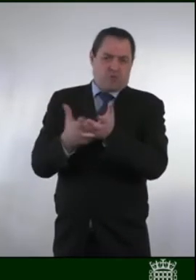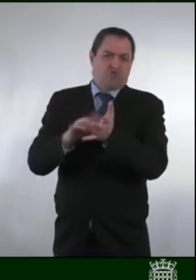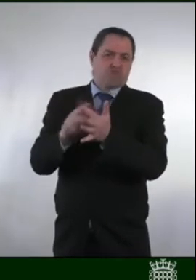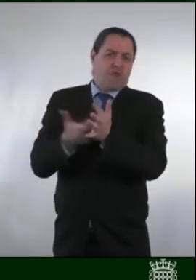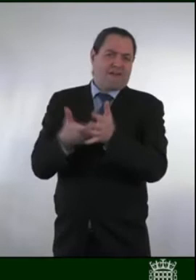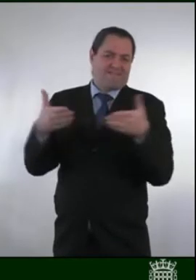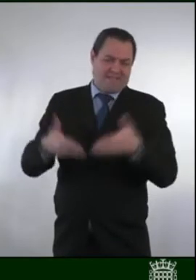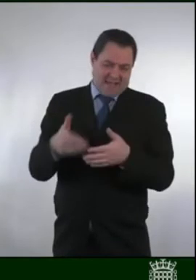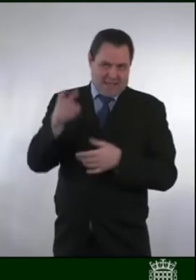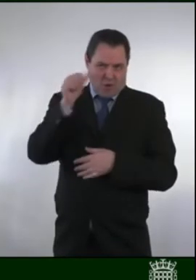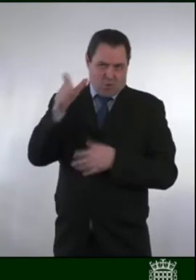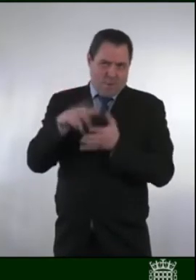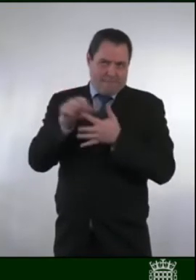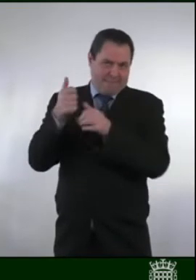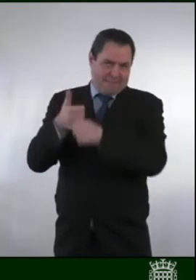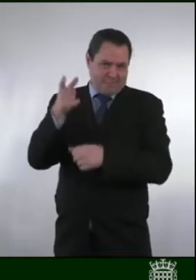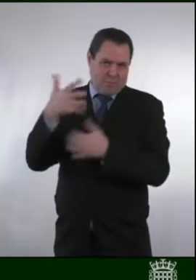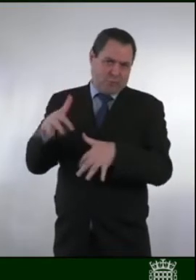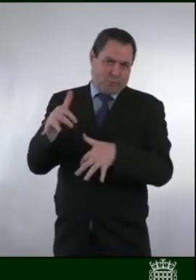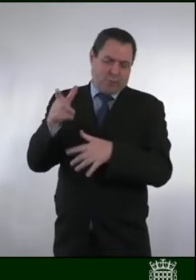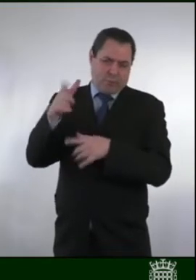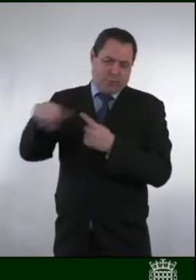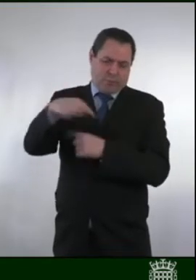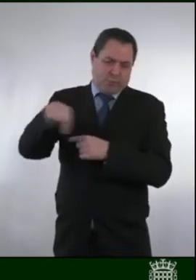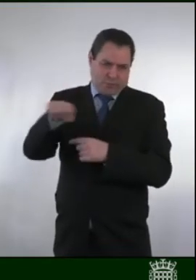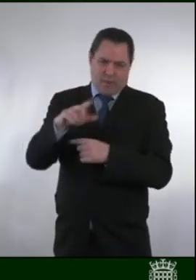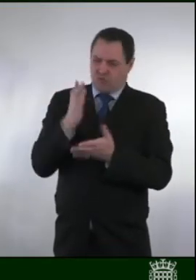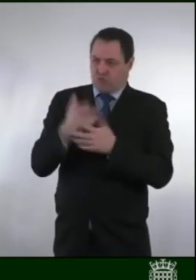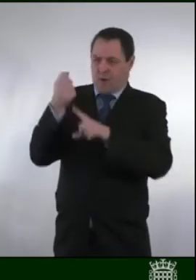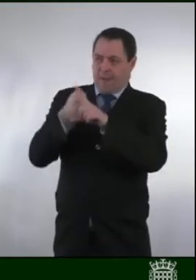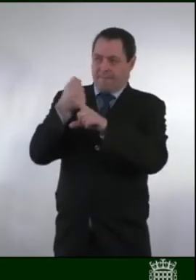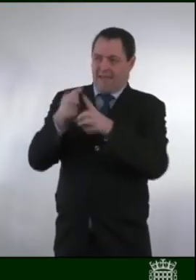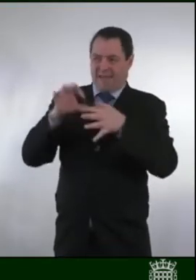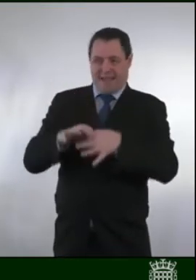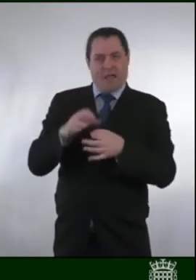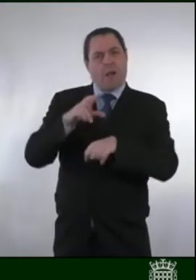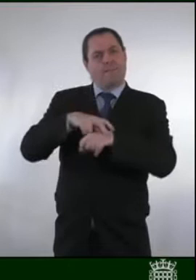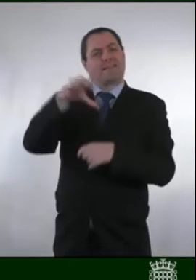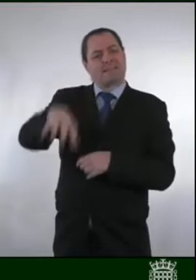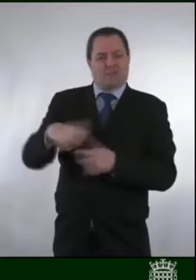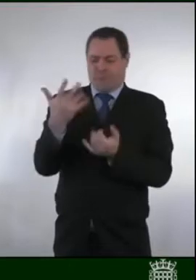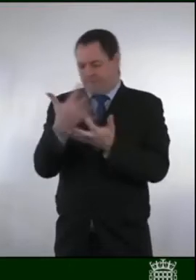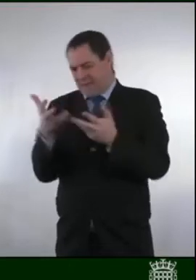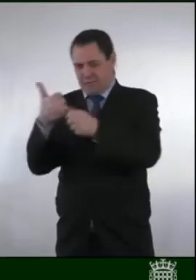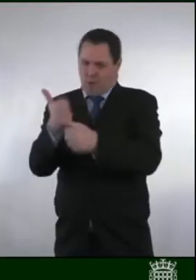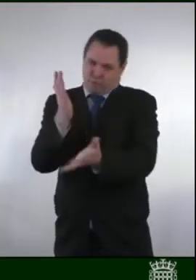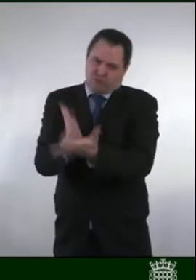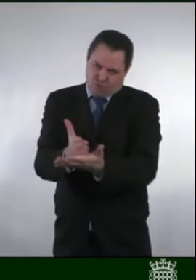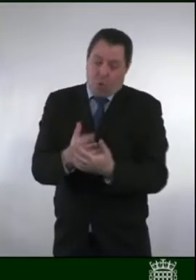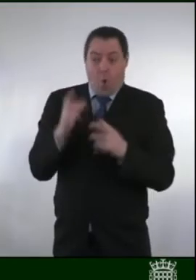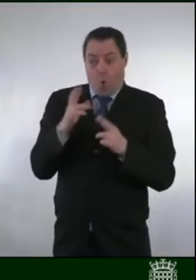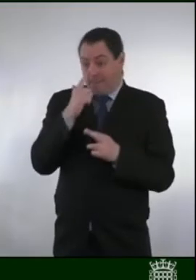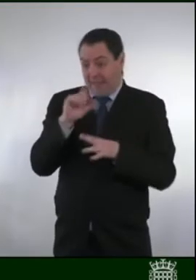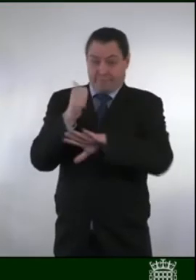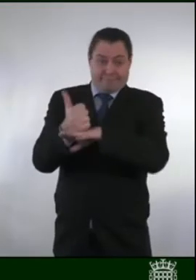and I'm sure that he has much support for his campaign for a police station. I hope that a solution can be found.